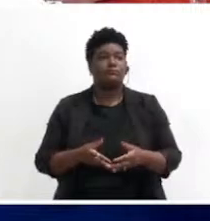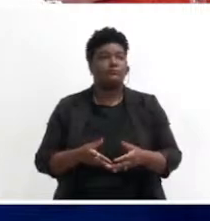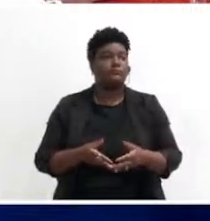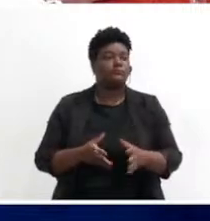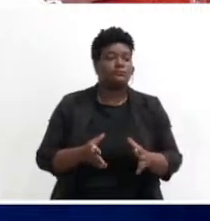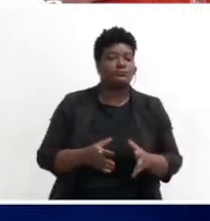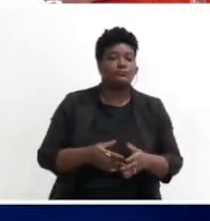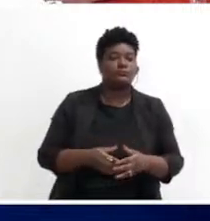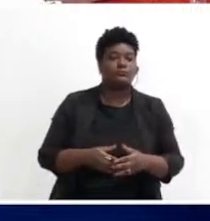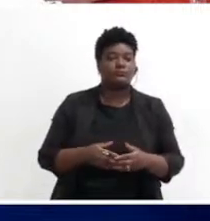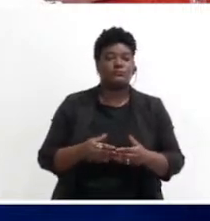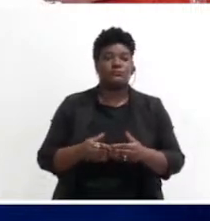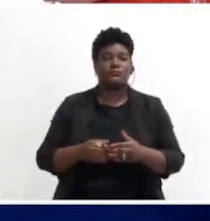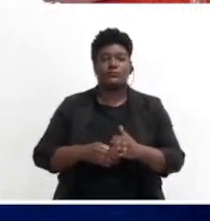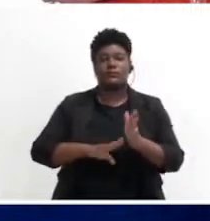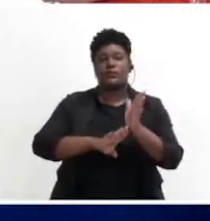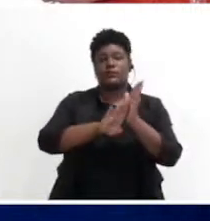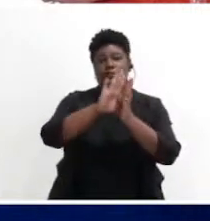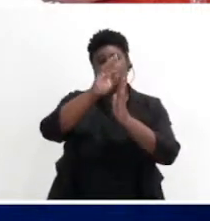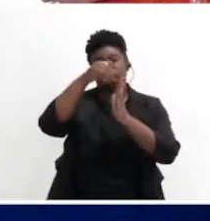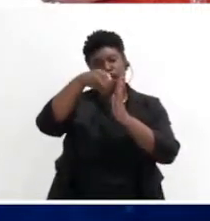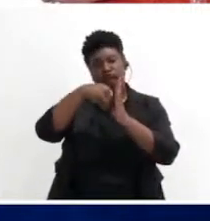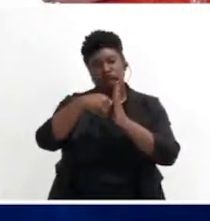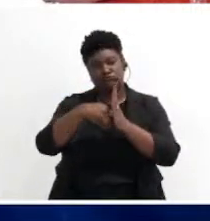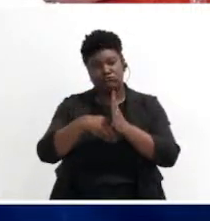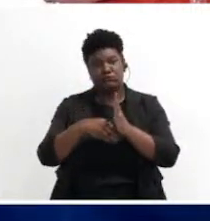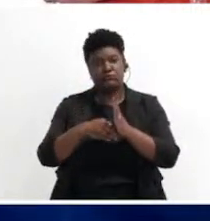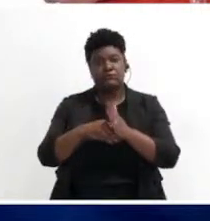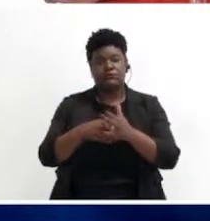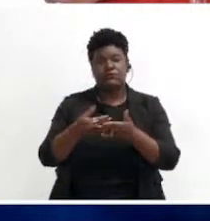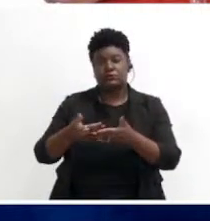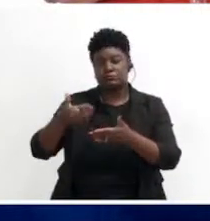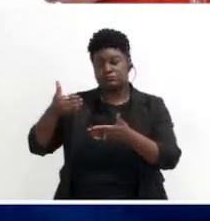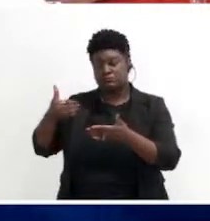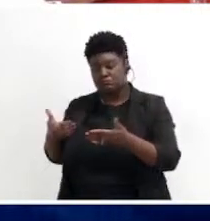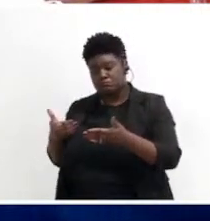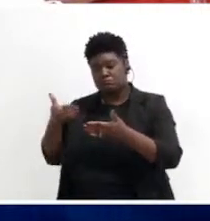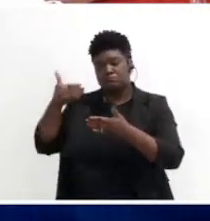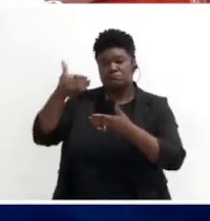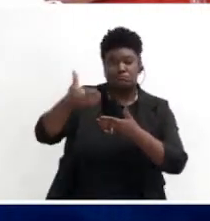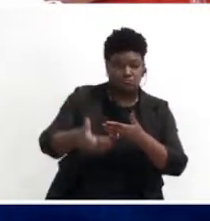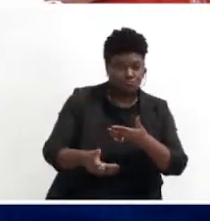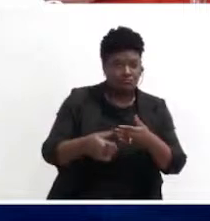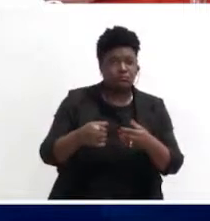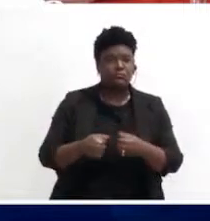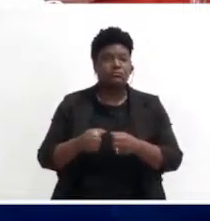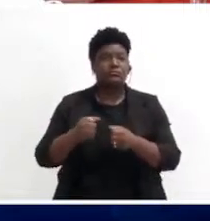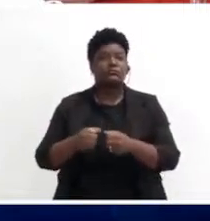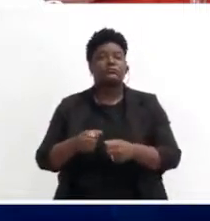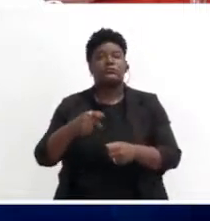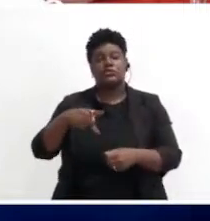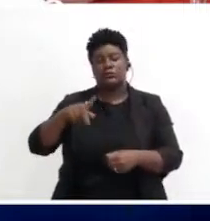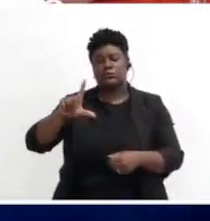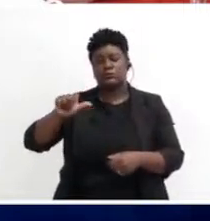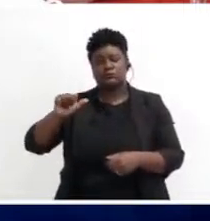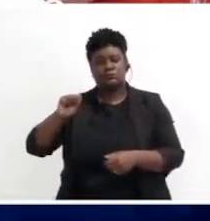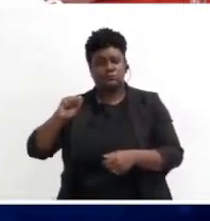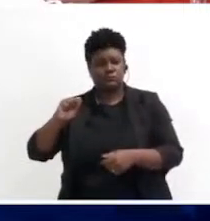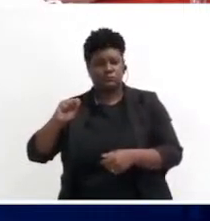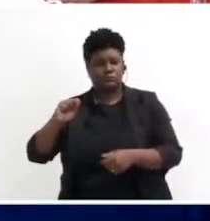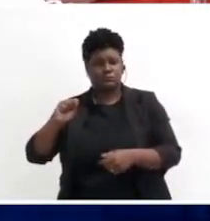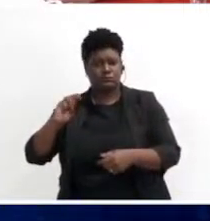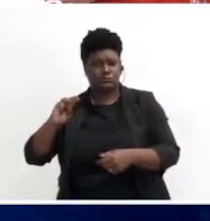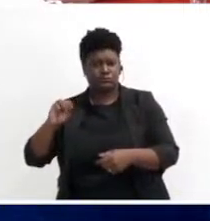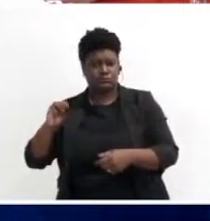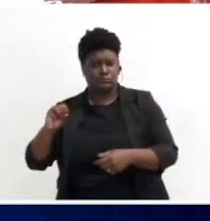chip. And they're formed by this specialized plasma process we call dry.